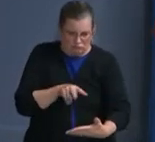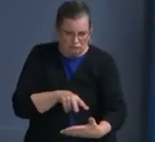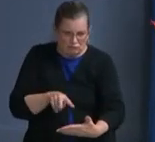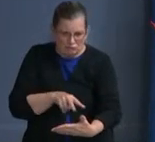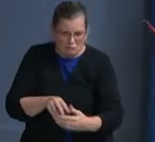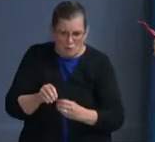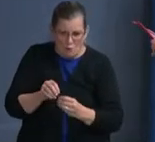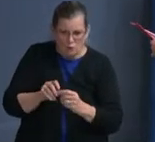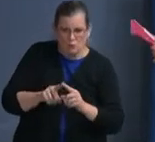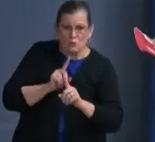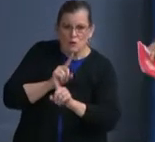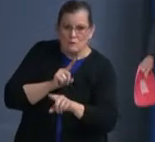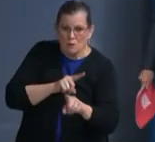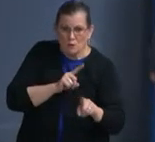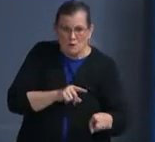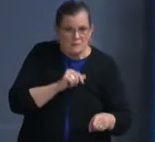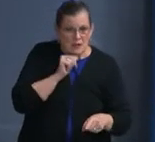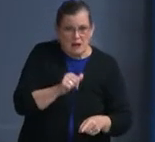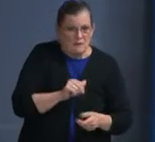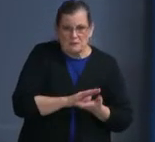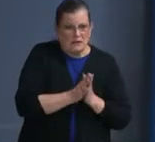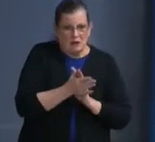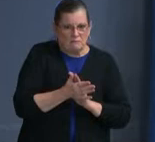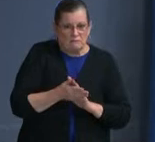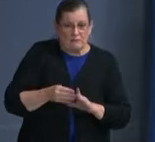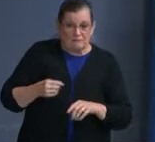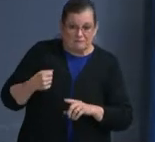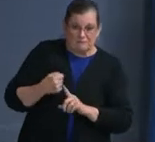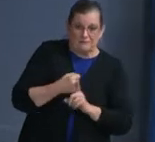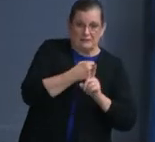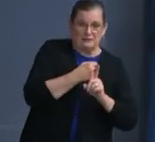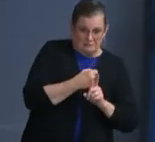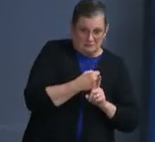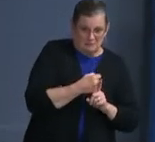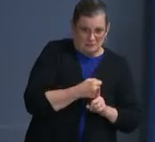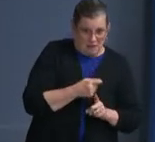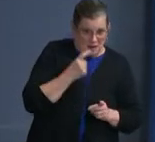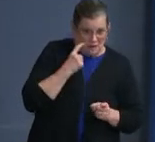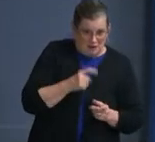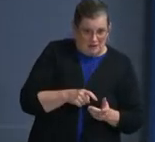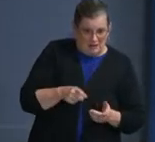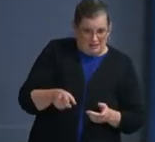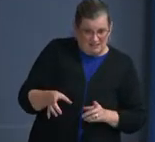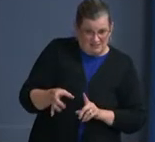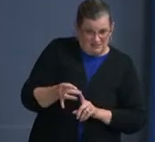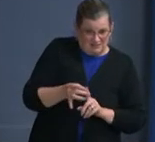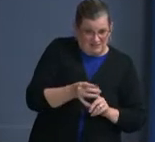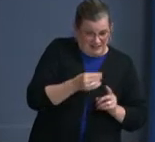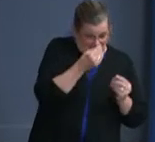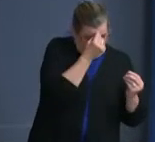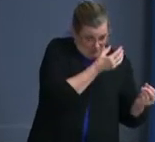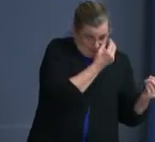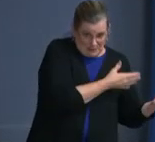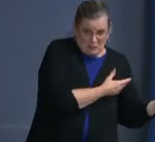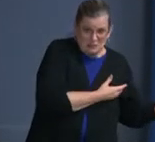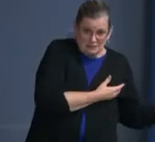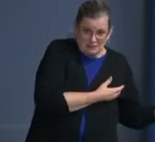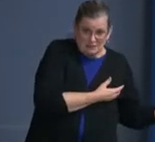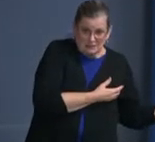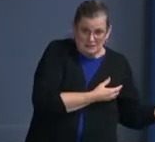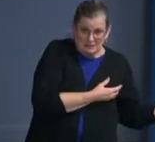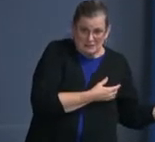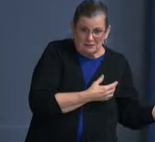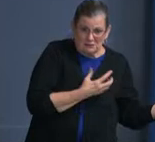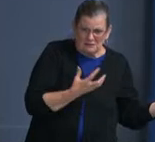by which they've become infected. For the person who's infected, they are giving information, but they also want someone to tell them, am I going